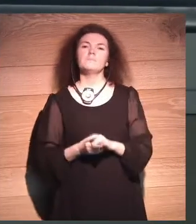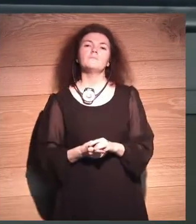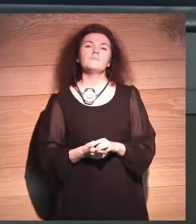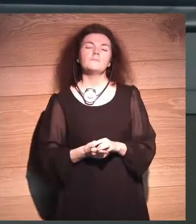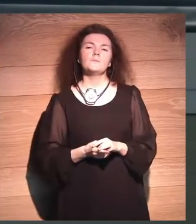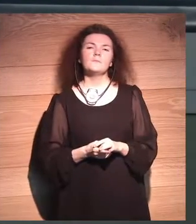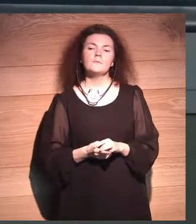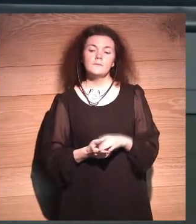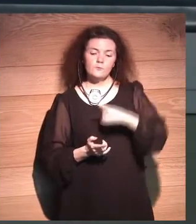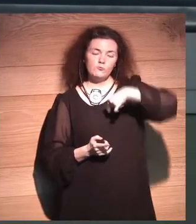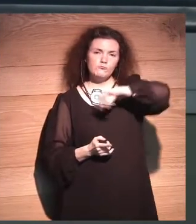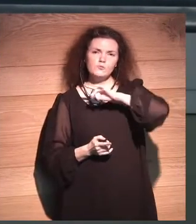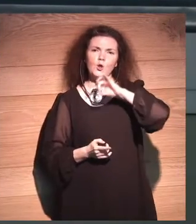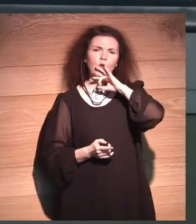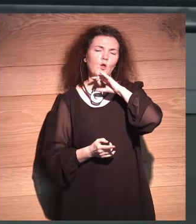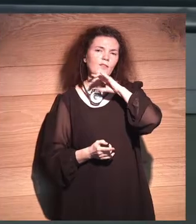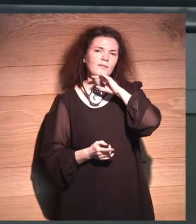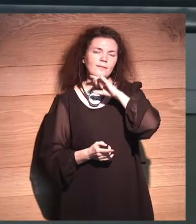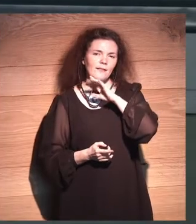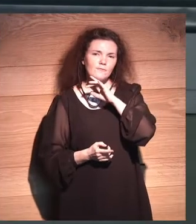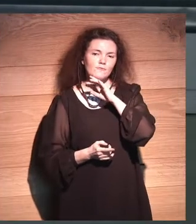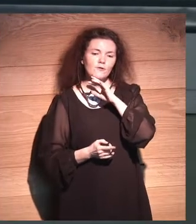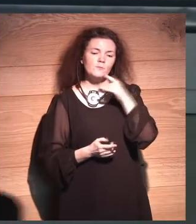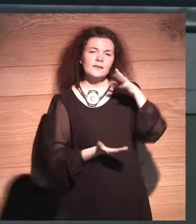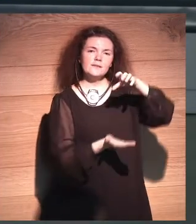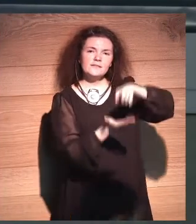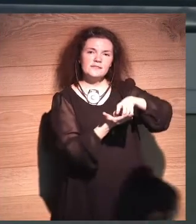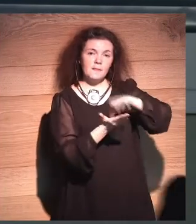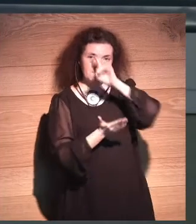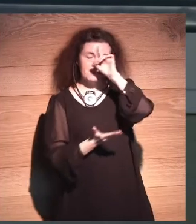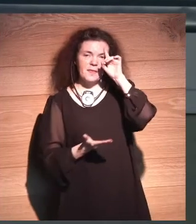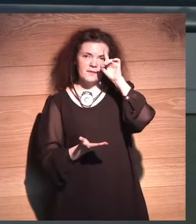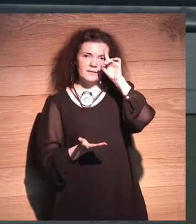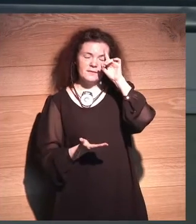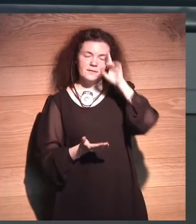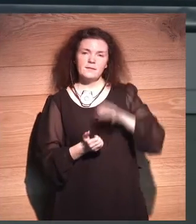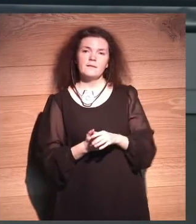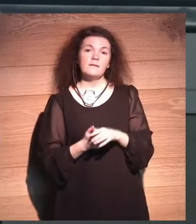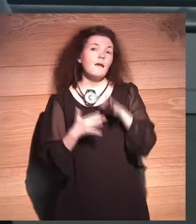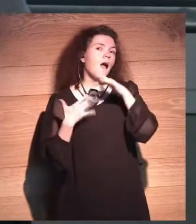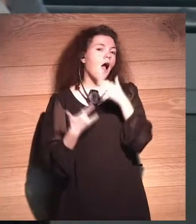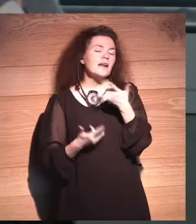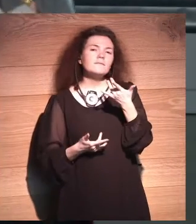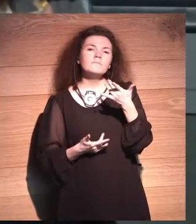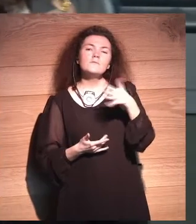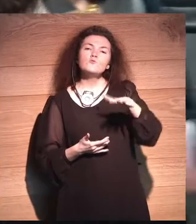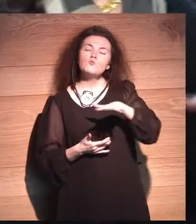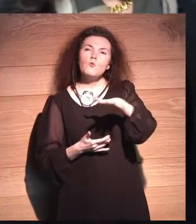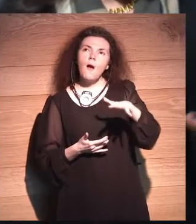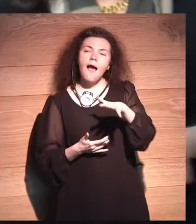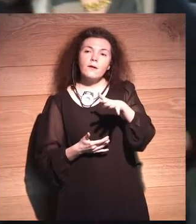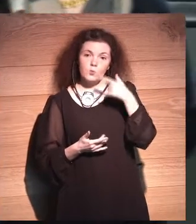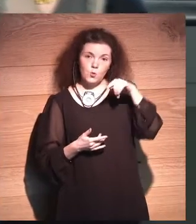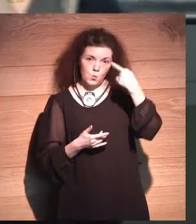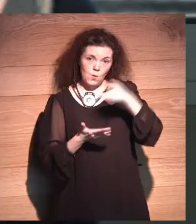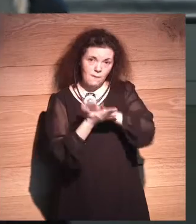So we're very happy to have our European headquarters actually based here in Madrid. a place that has very much, as we'll talk about today, been